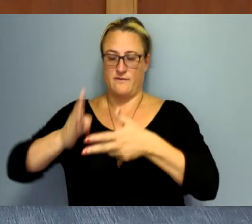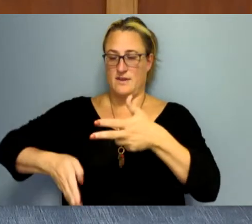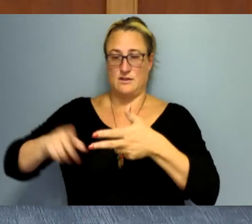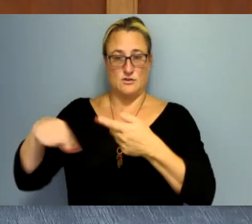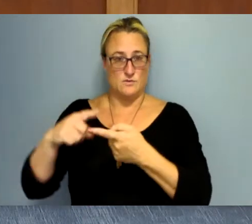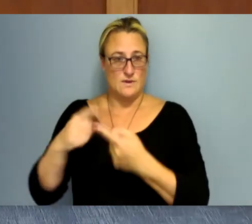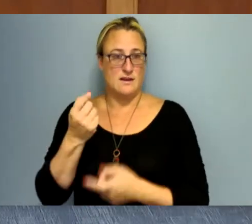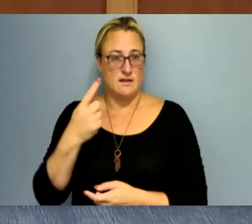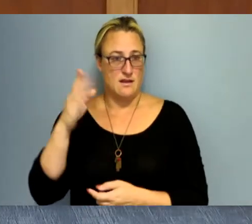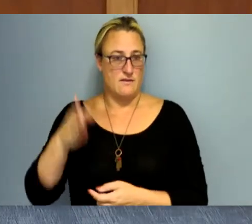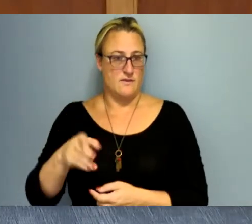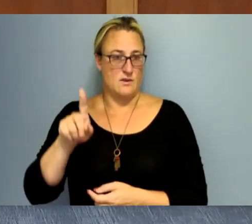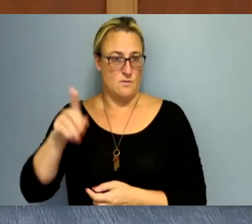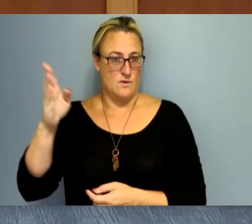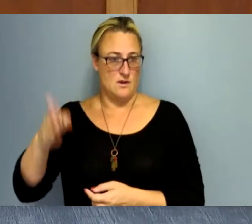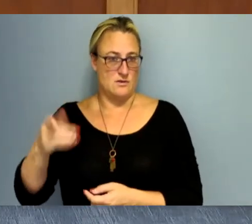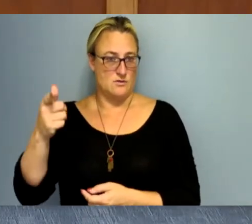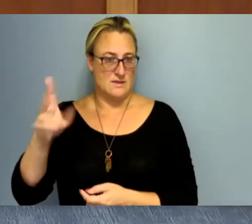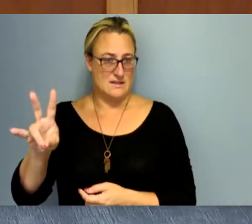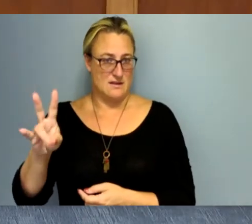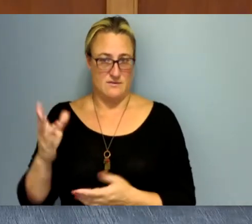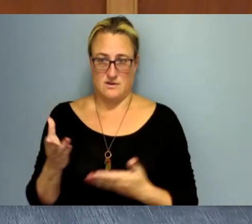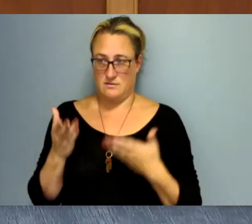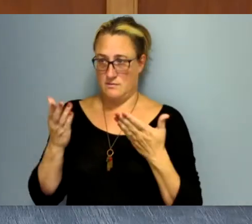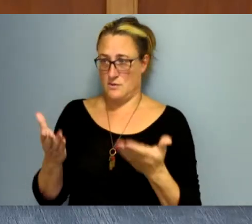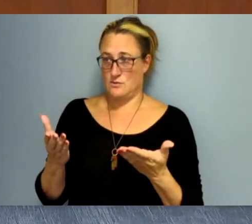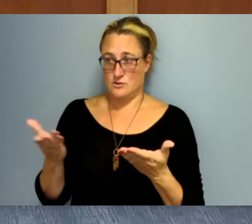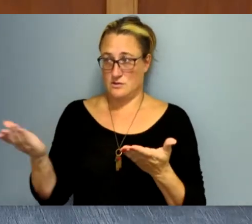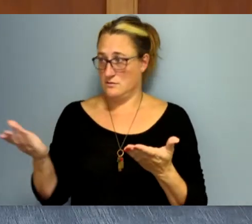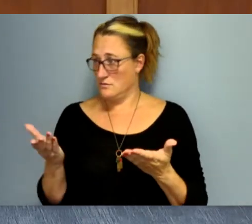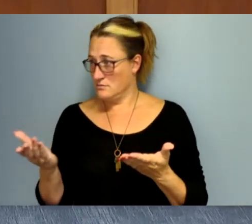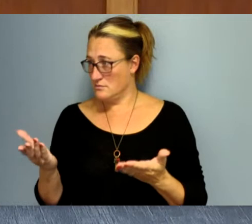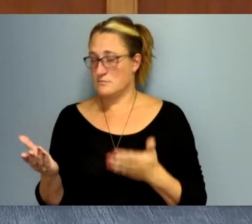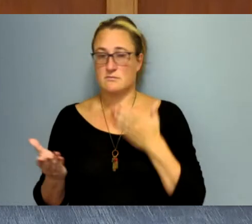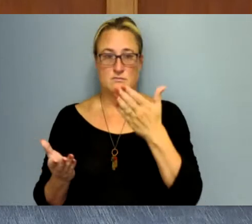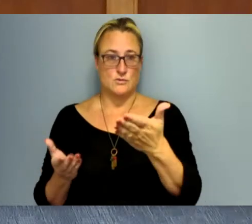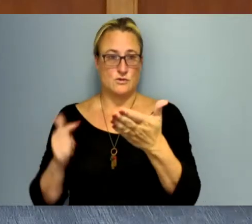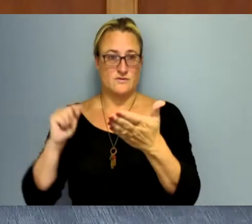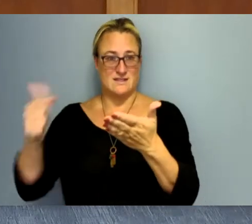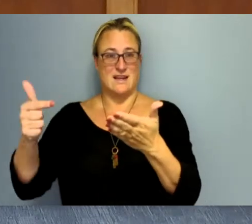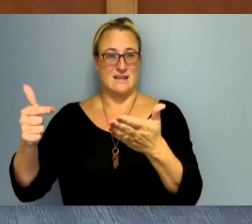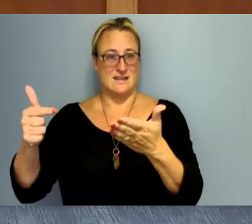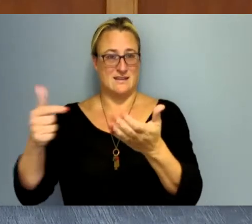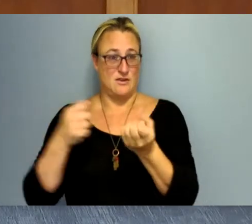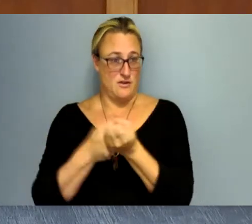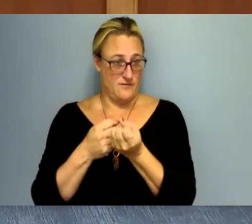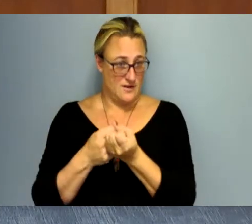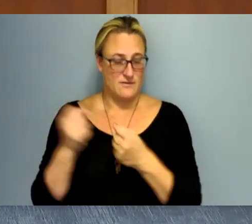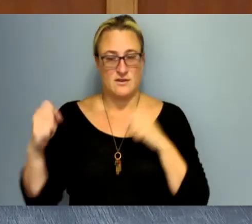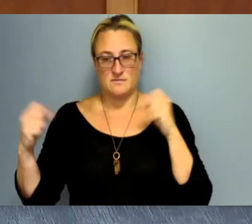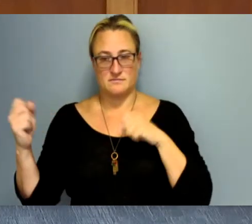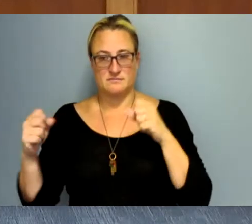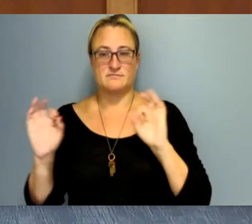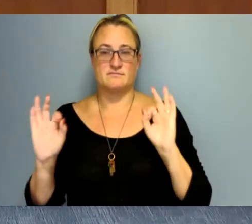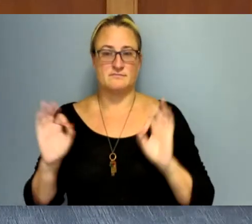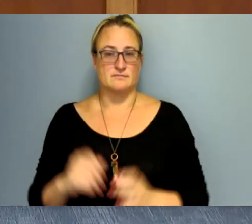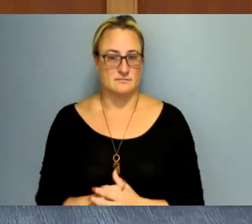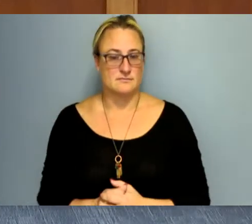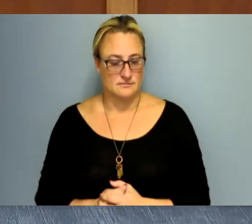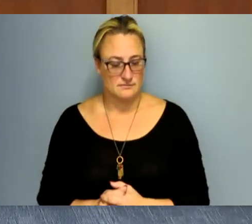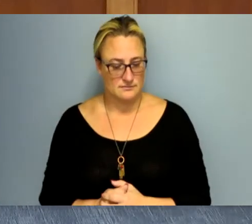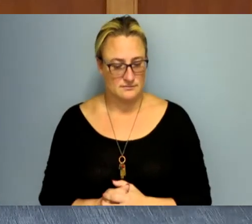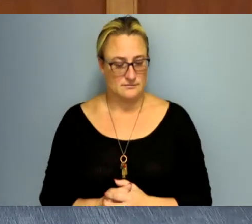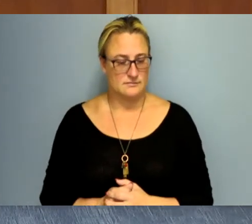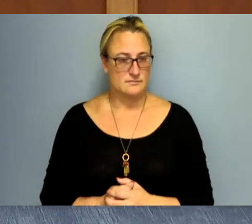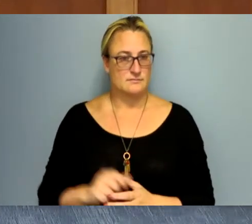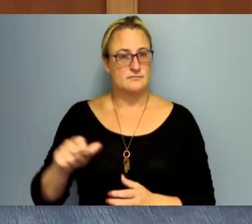11/1/2027. Is there a motion to make those appointments? So moved. All in favor? Aye. Okay, thank you.